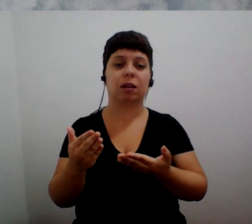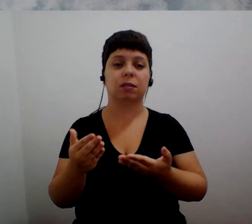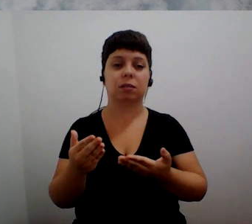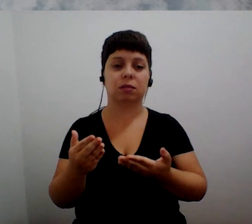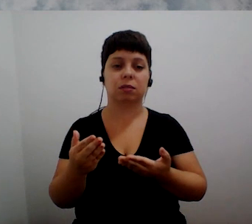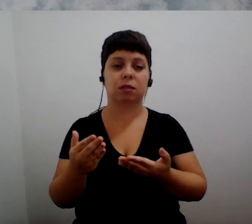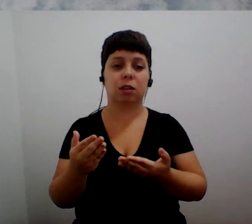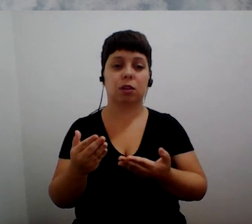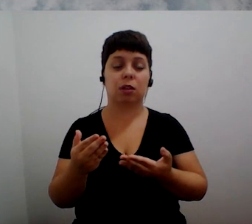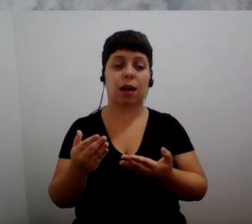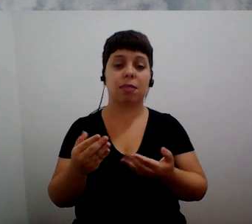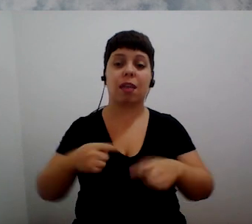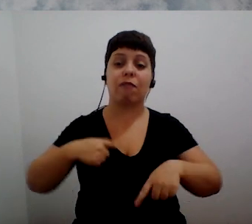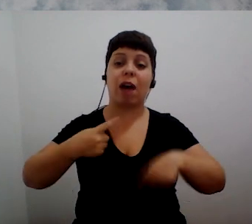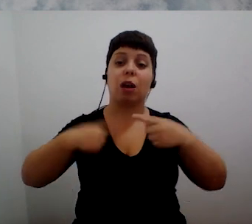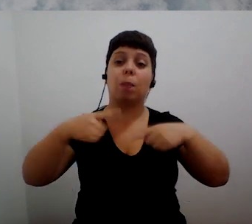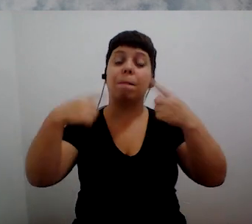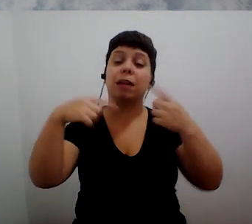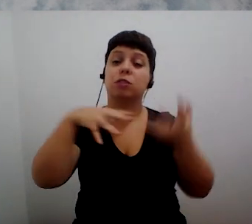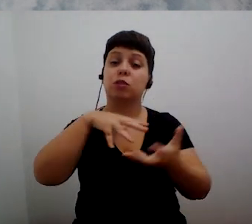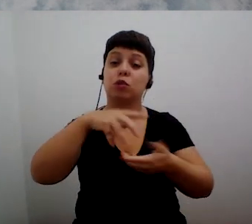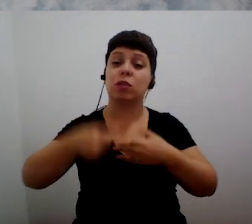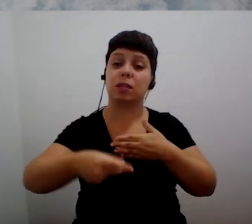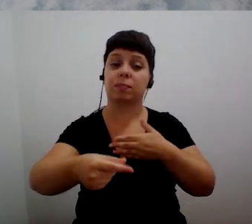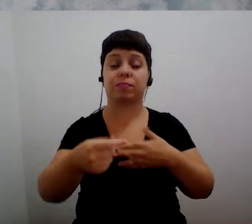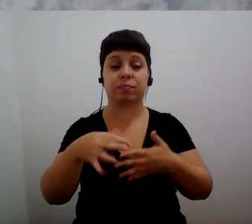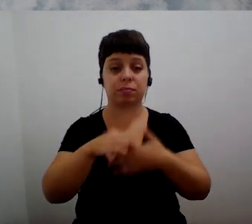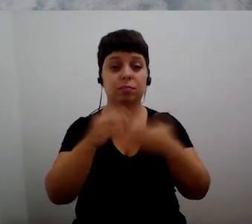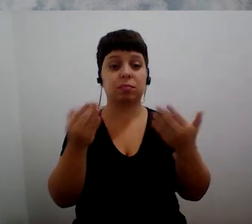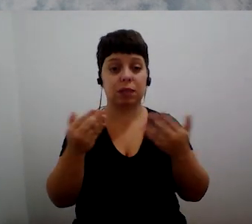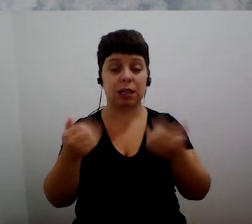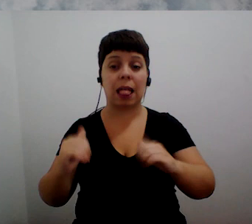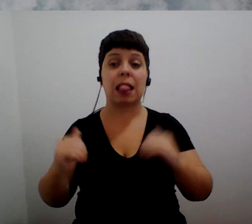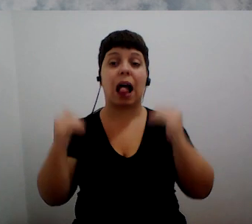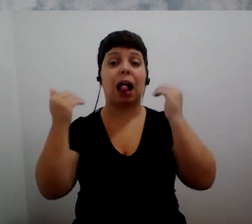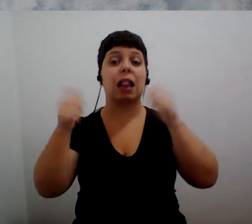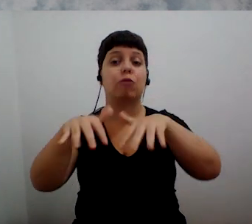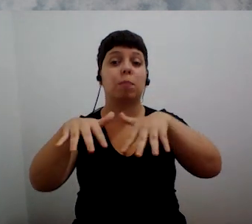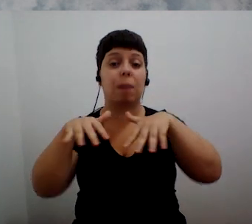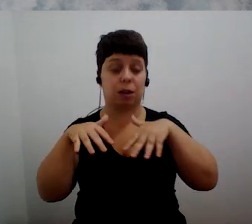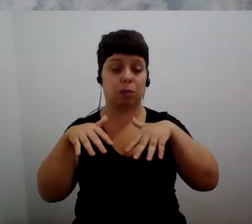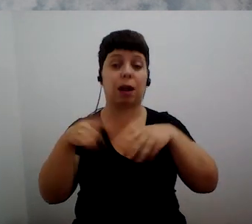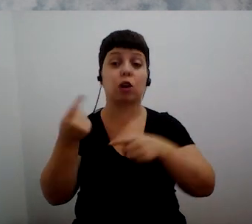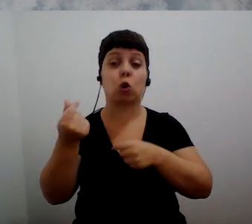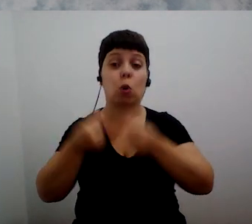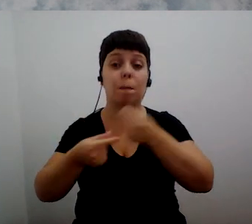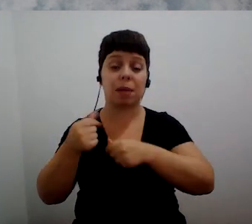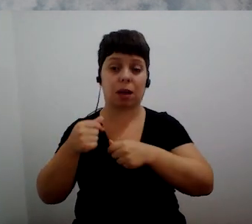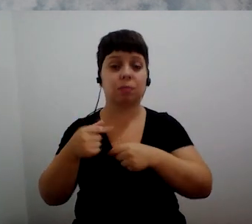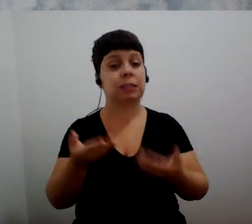now the Norwegian high-level panel for sustainable ocean economy. And of course, Brazil has taken the leadership